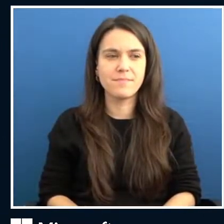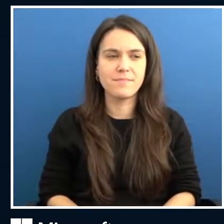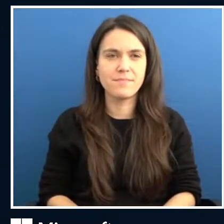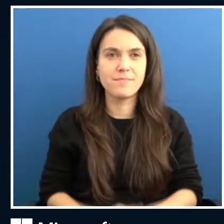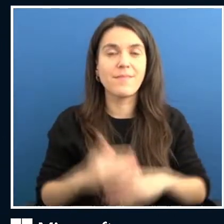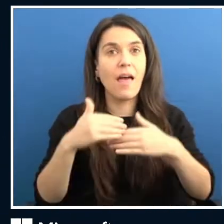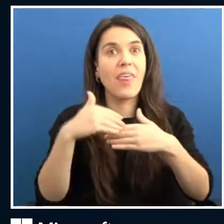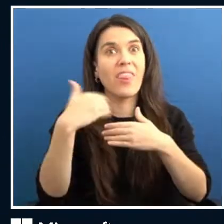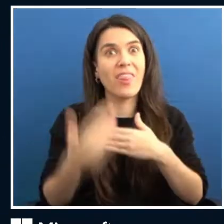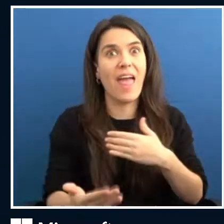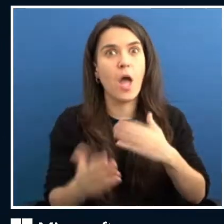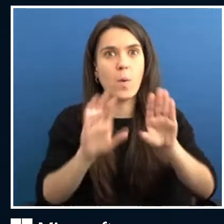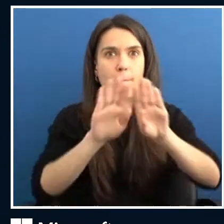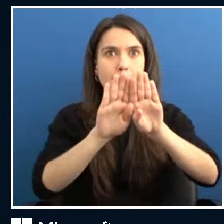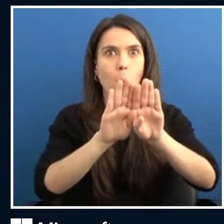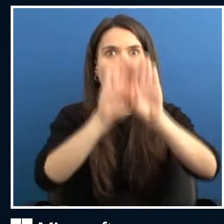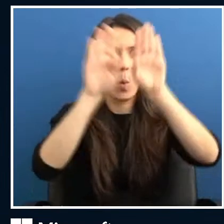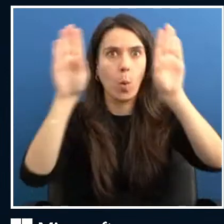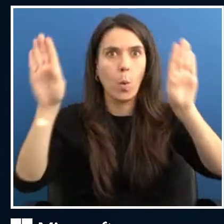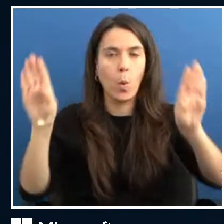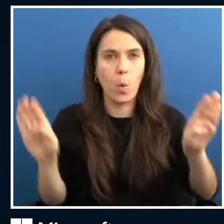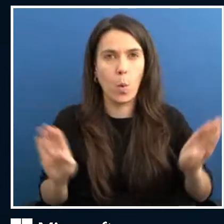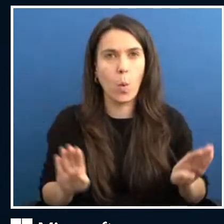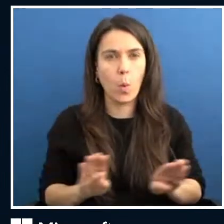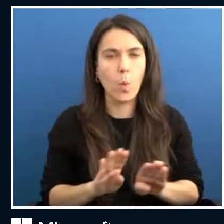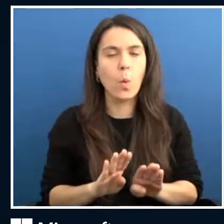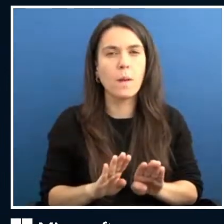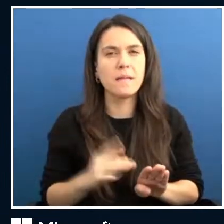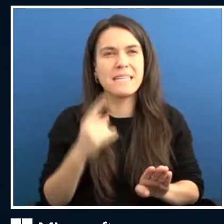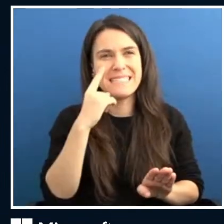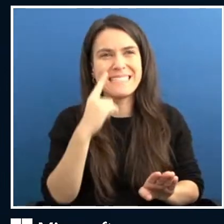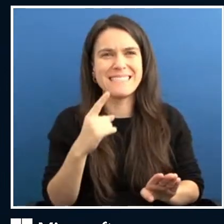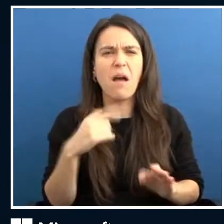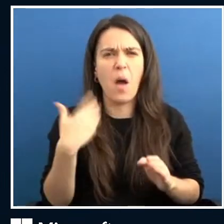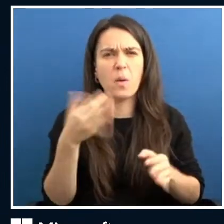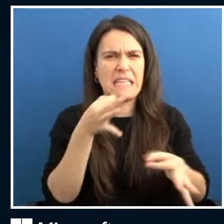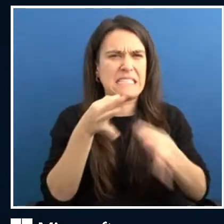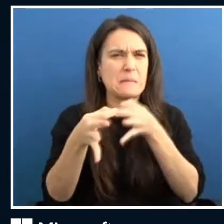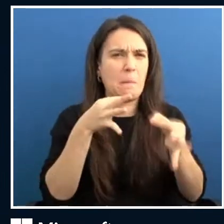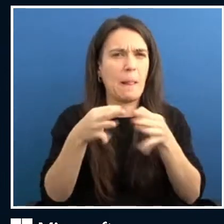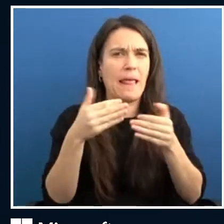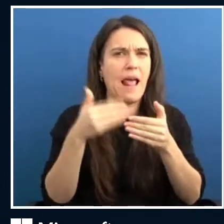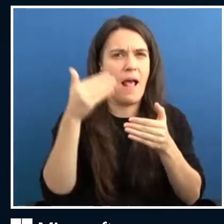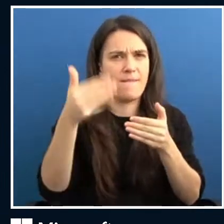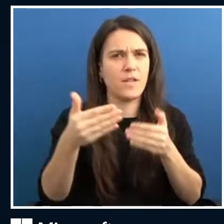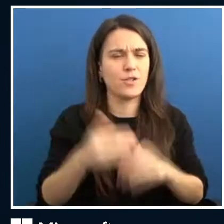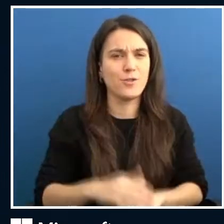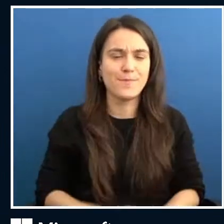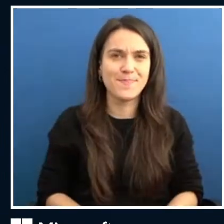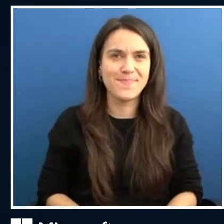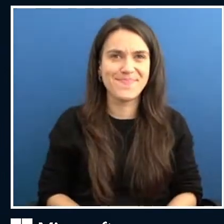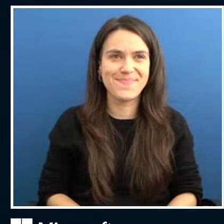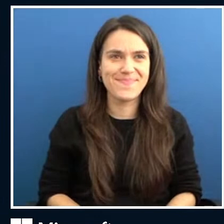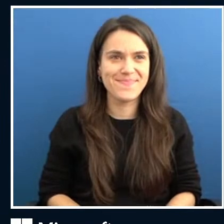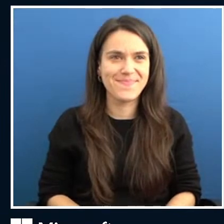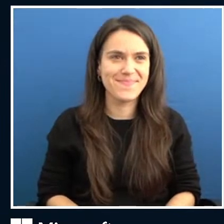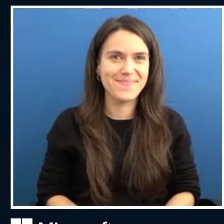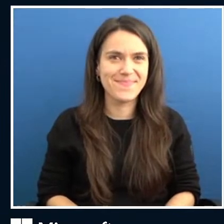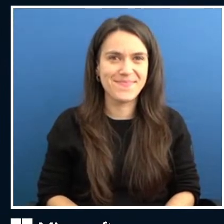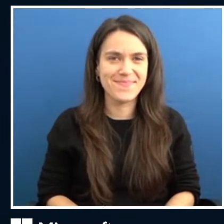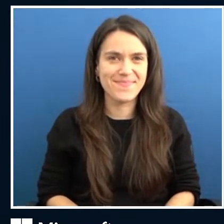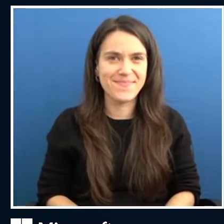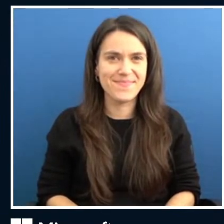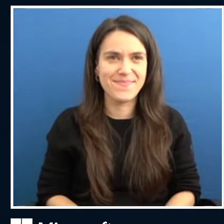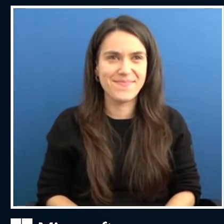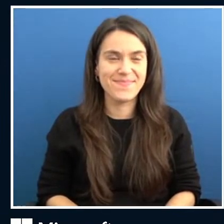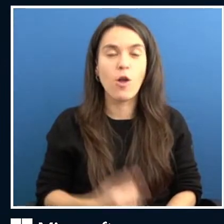called max pooling, and I will also explain about this too later on. And each of these you do is going to be a hidden